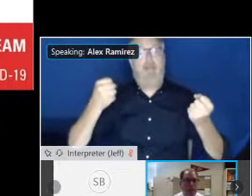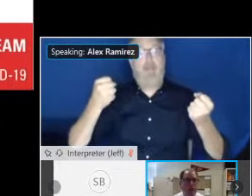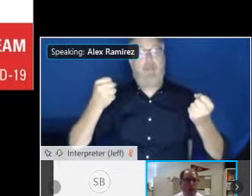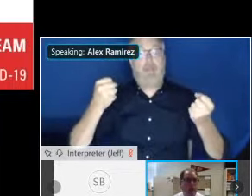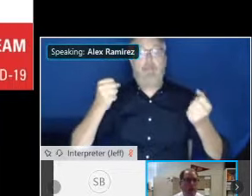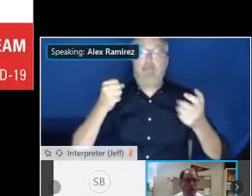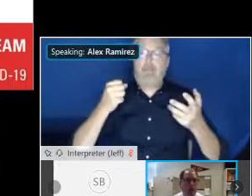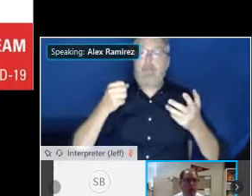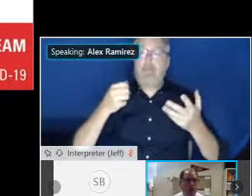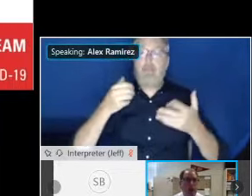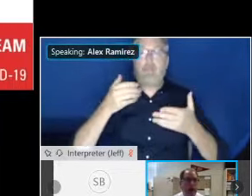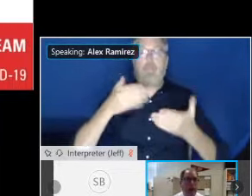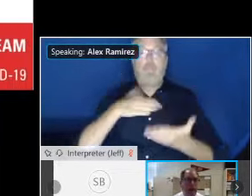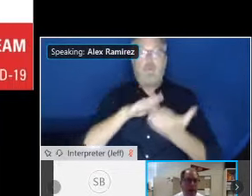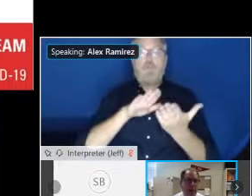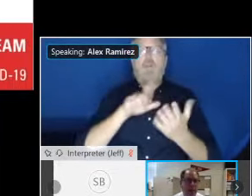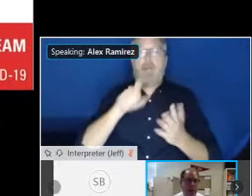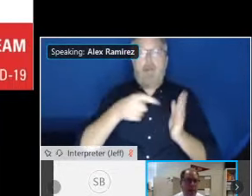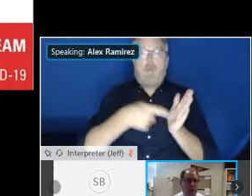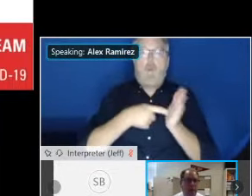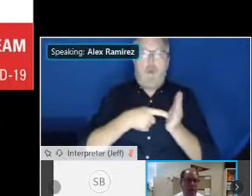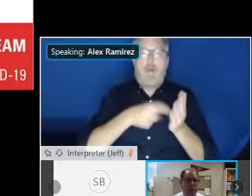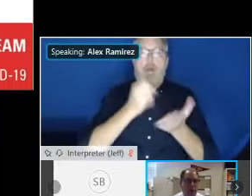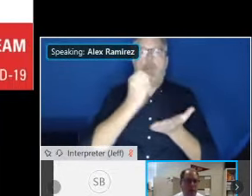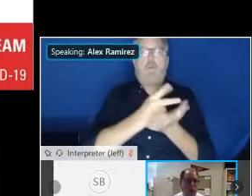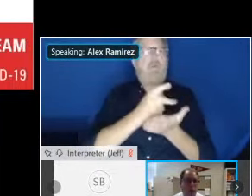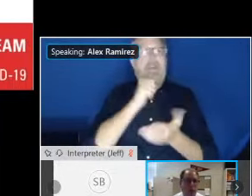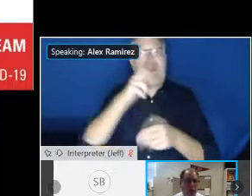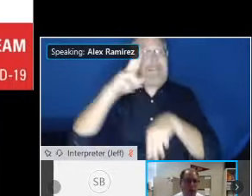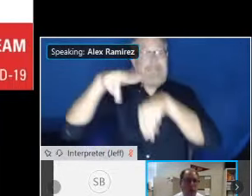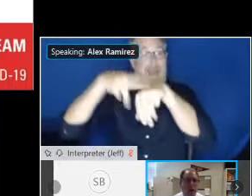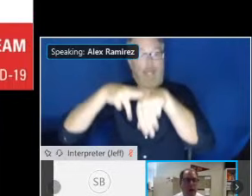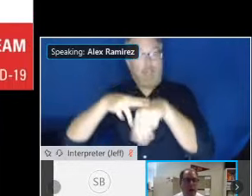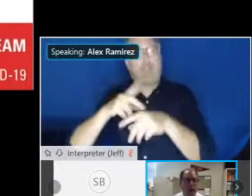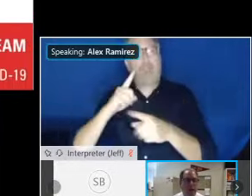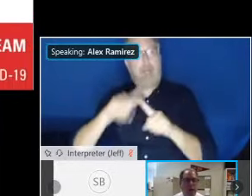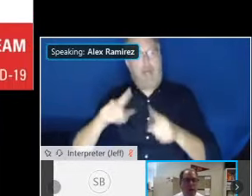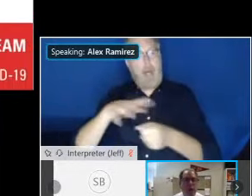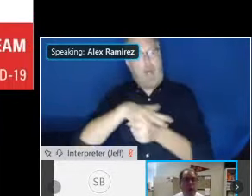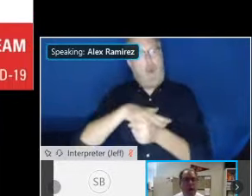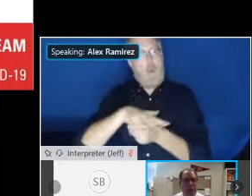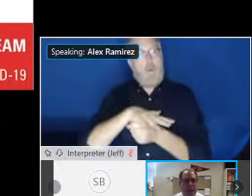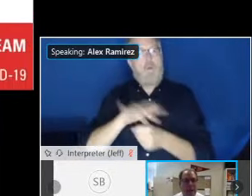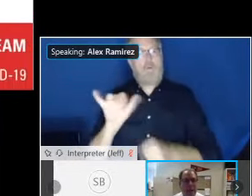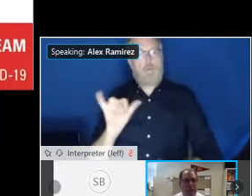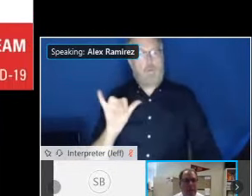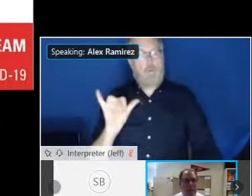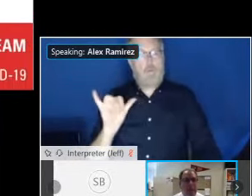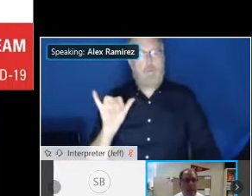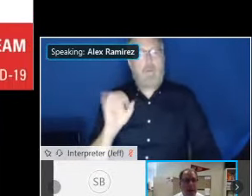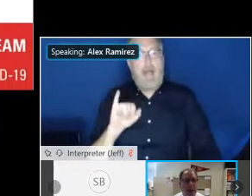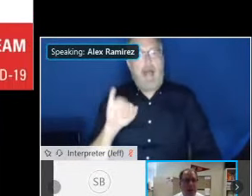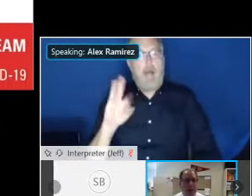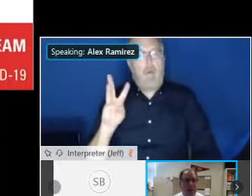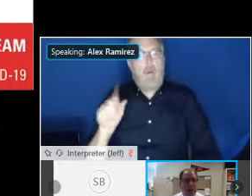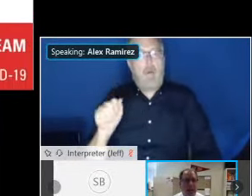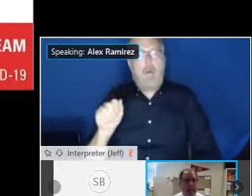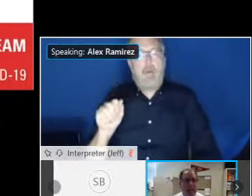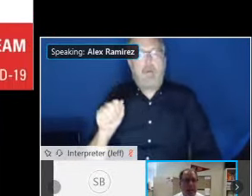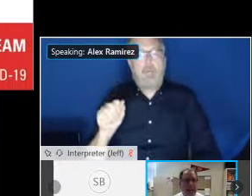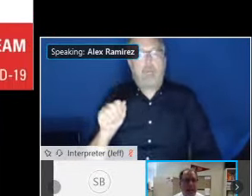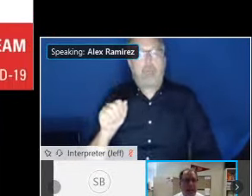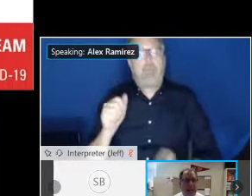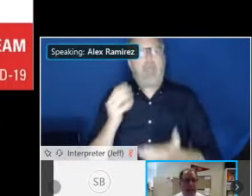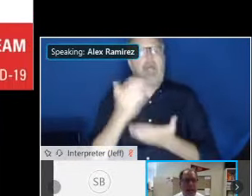require some type of approval, and not at a national level, but at a local level. And also, some of the things that they talk